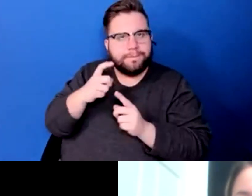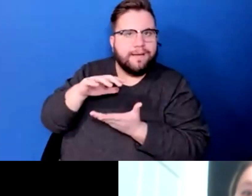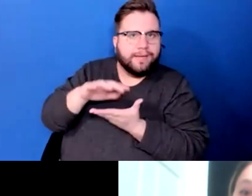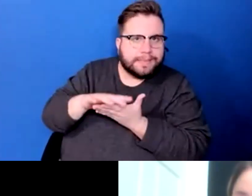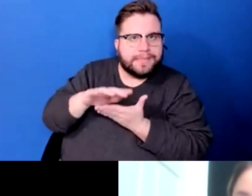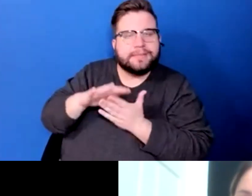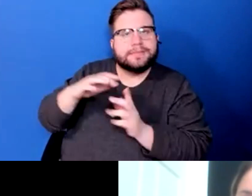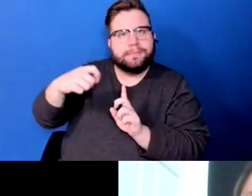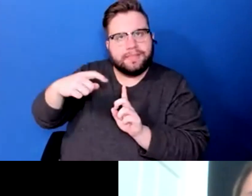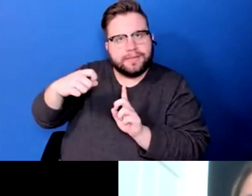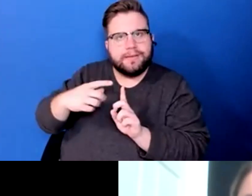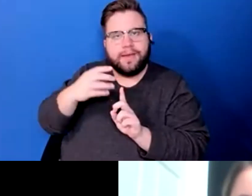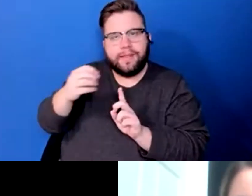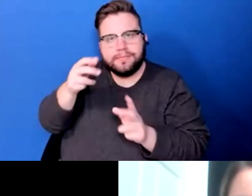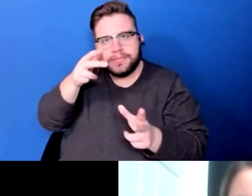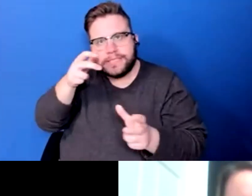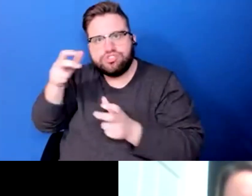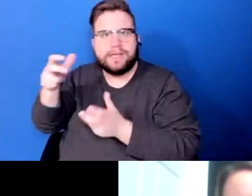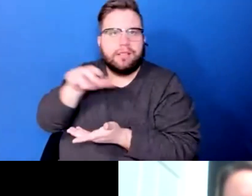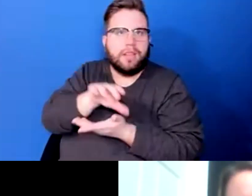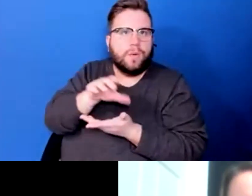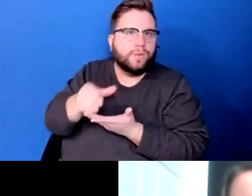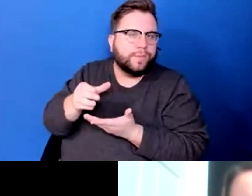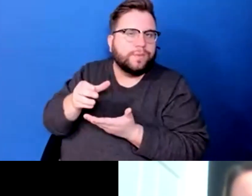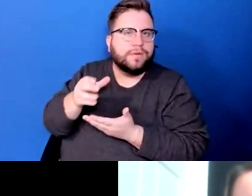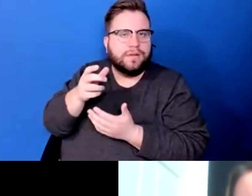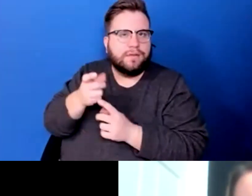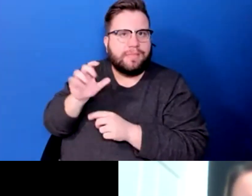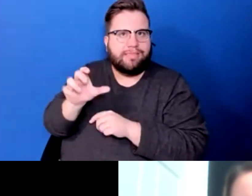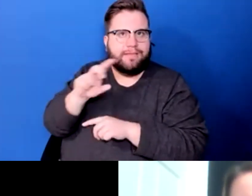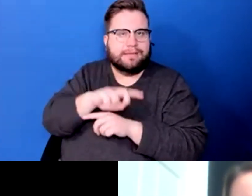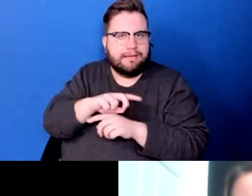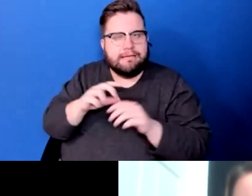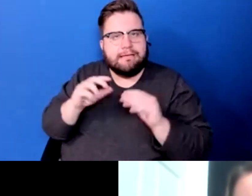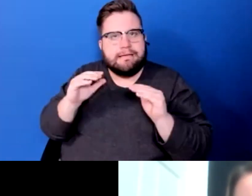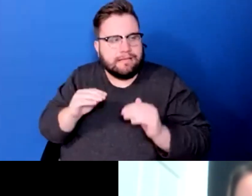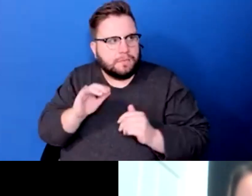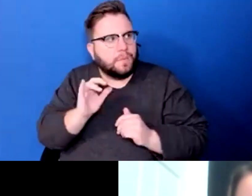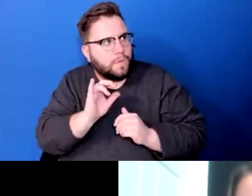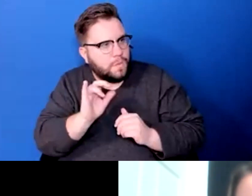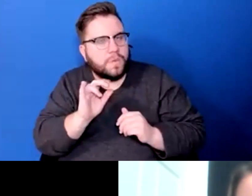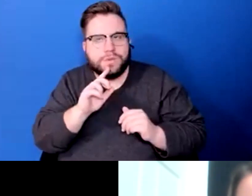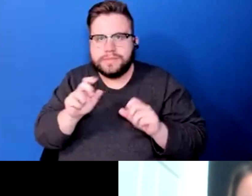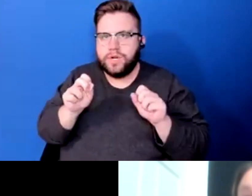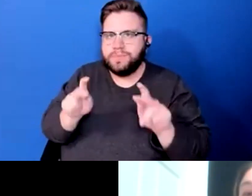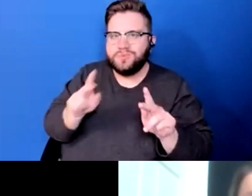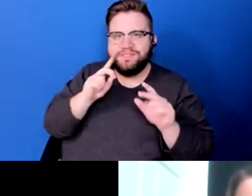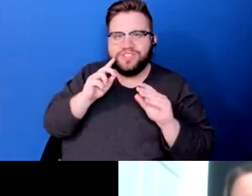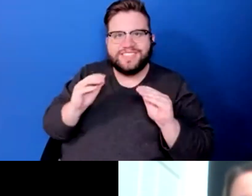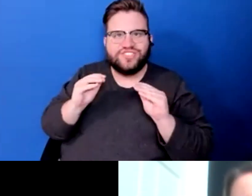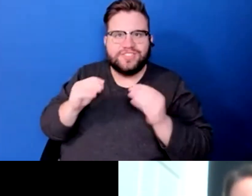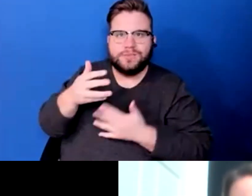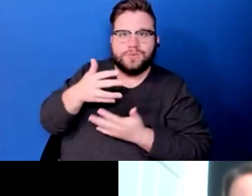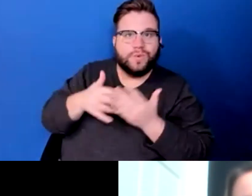stimuli load that the child has taken in the day. It's also an opportunity for teaching social skills. Right. So I have